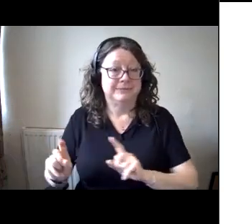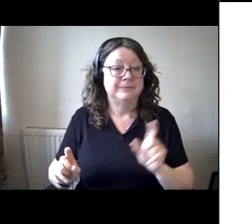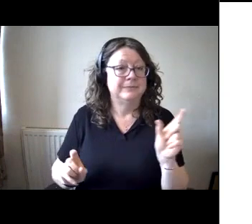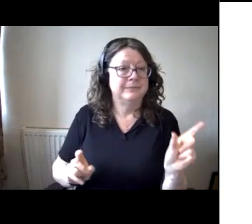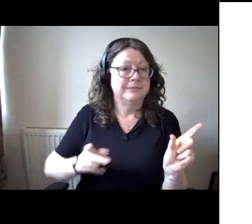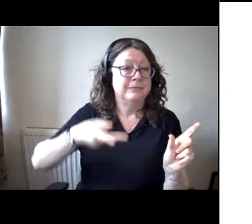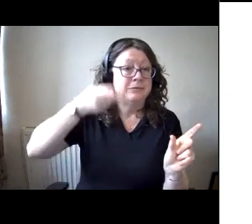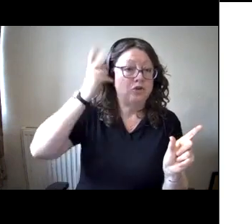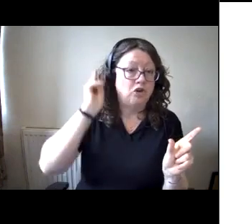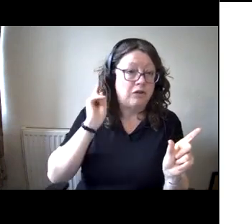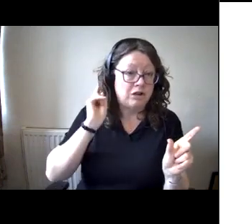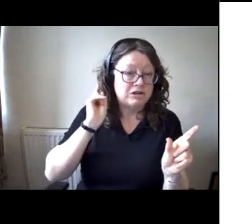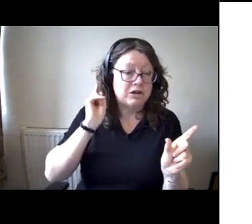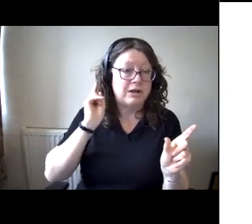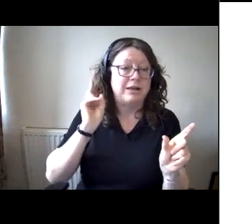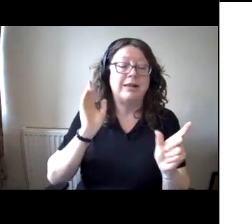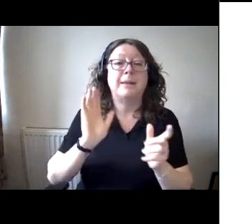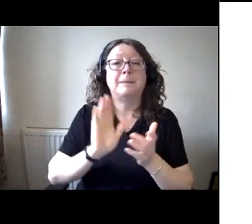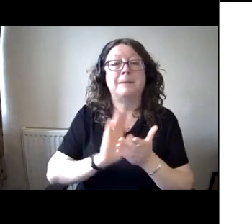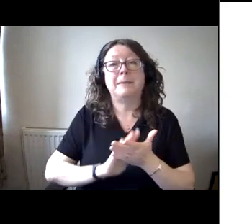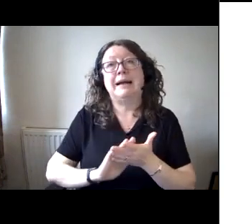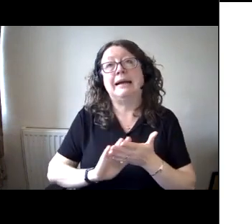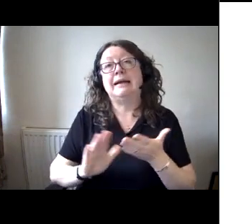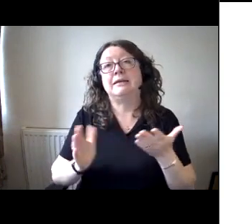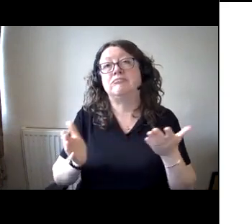Neurological essentially meaning